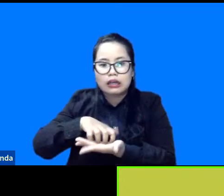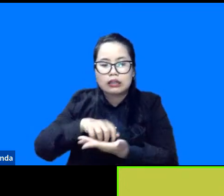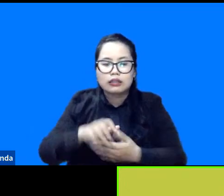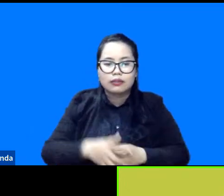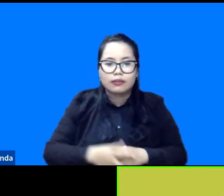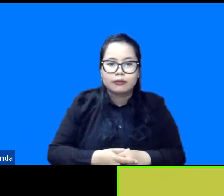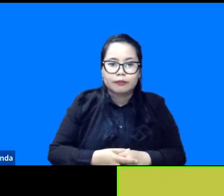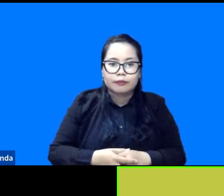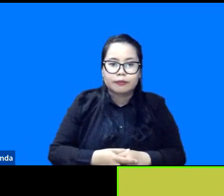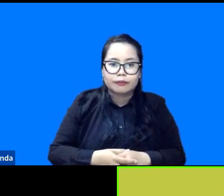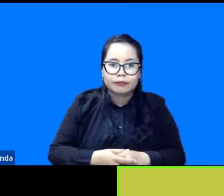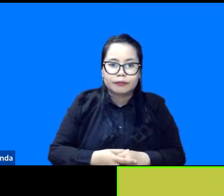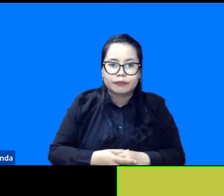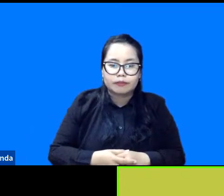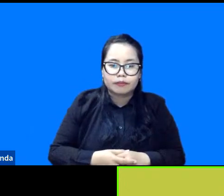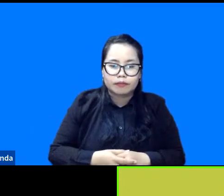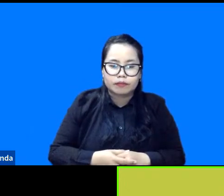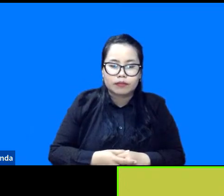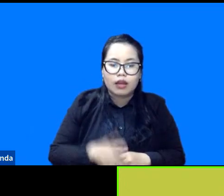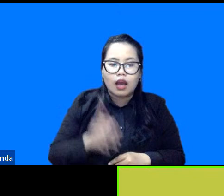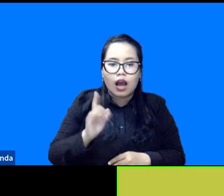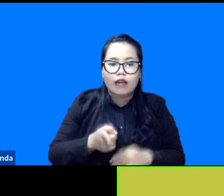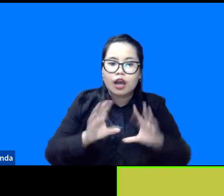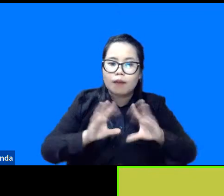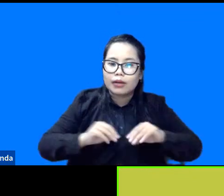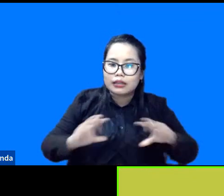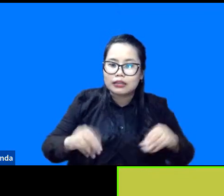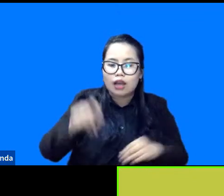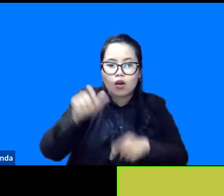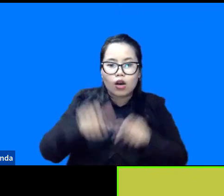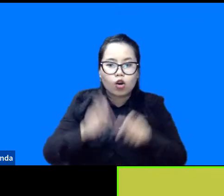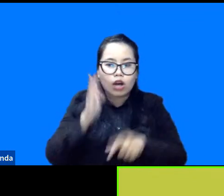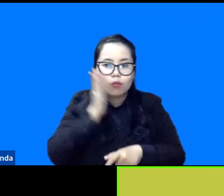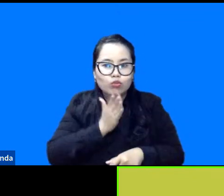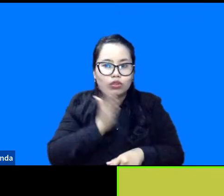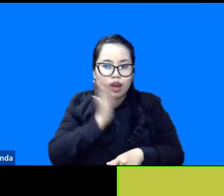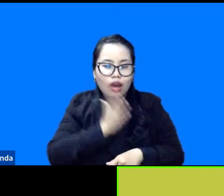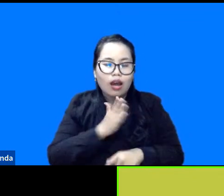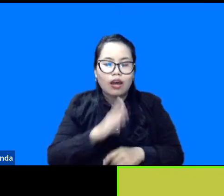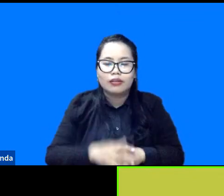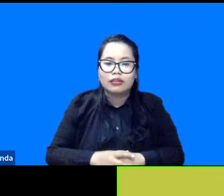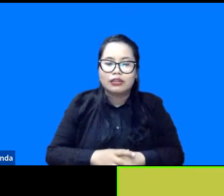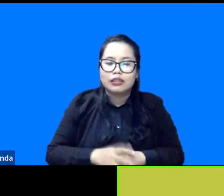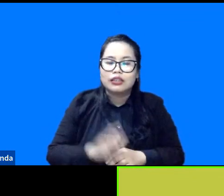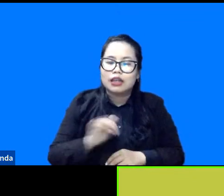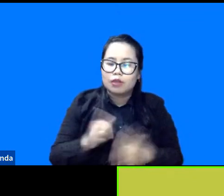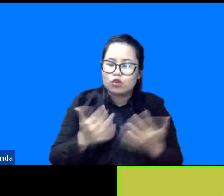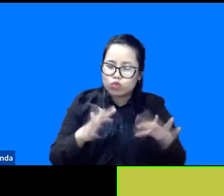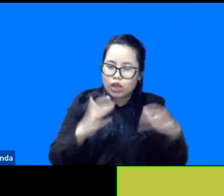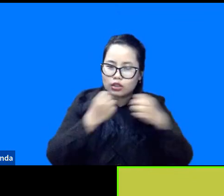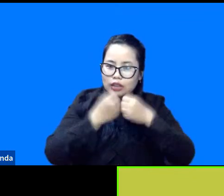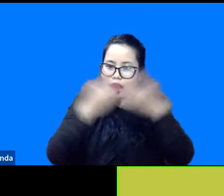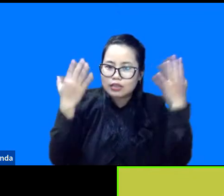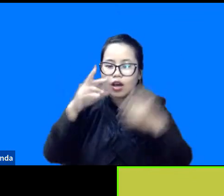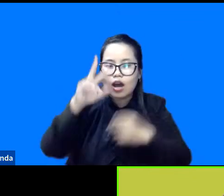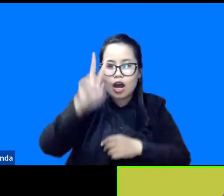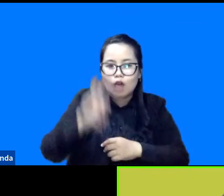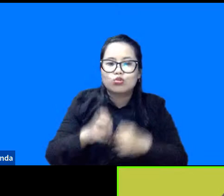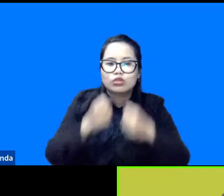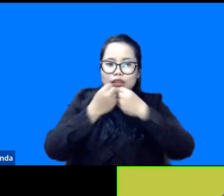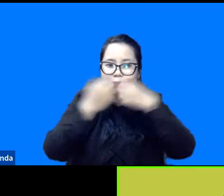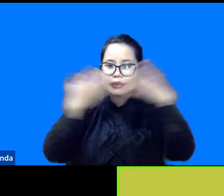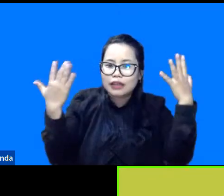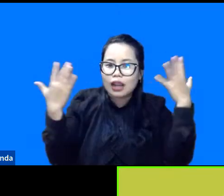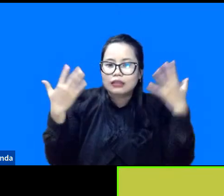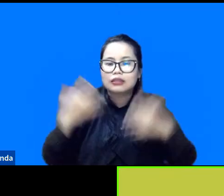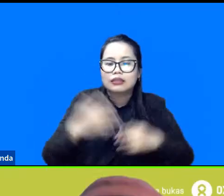for the workers, for young people. It has to be clear in our message that this is for them. And of